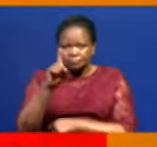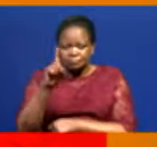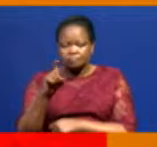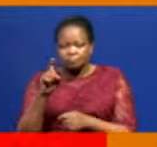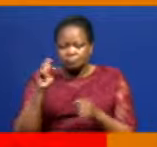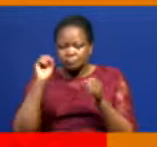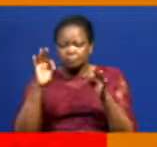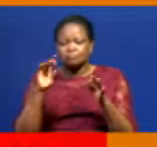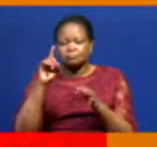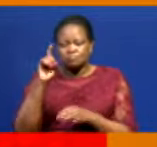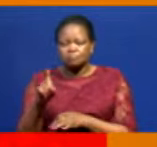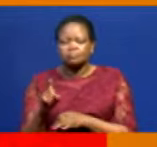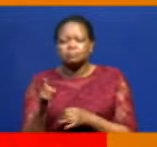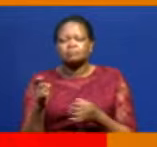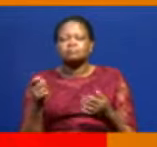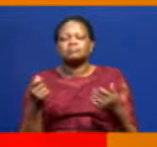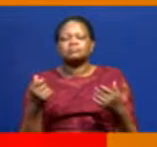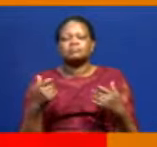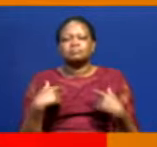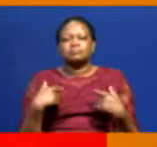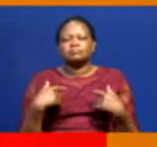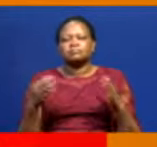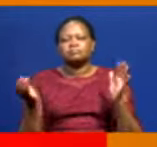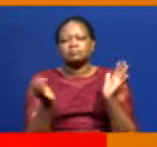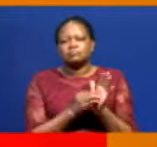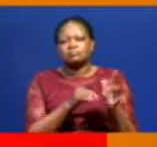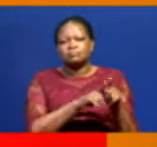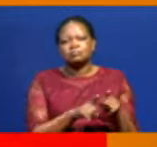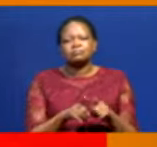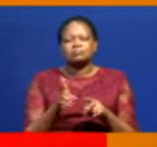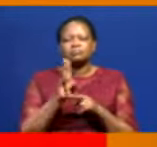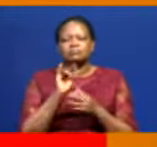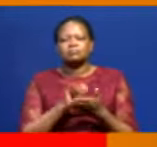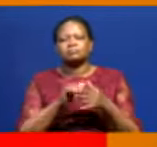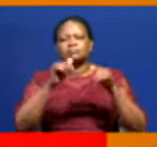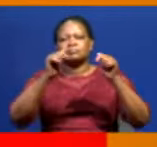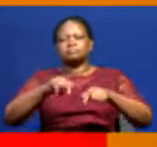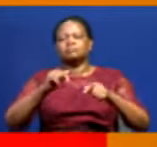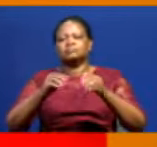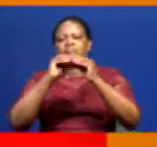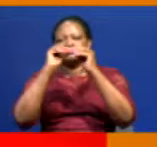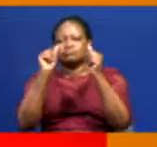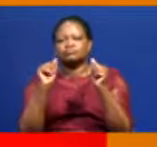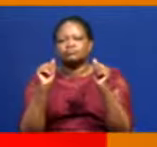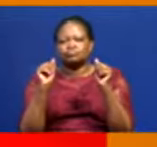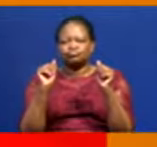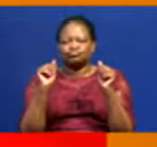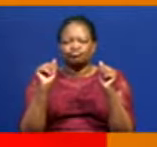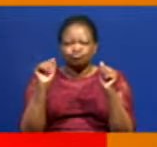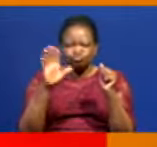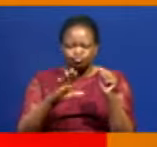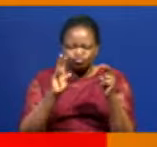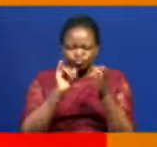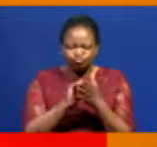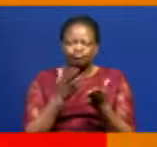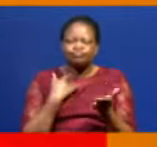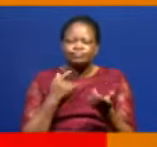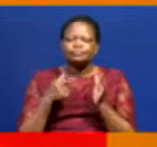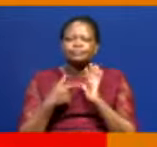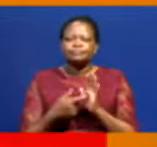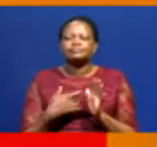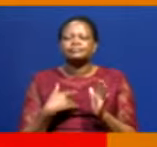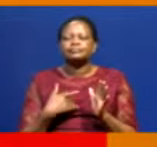Whether the executive, as is profiled, as we use it today, addresses the scope of issues that we want. For instance, we